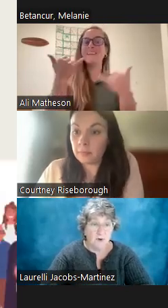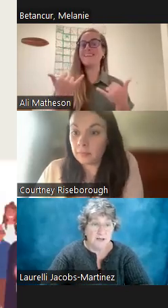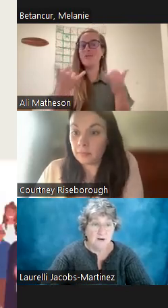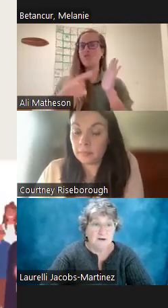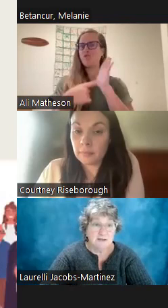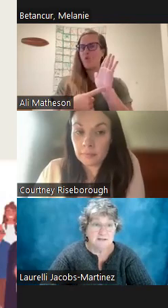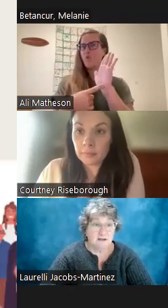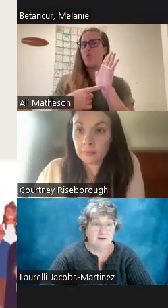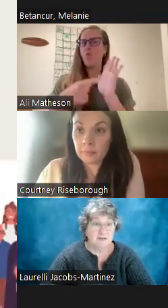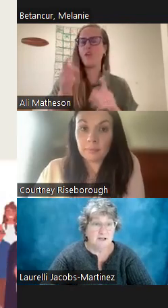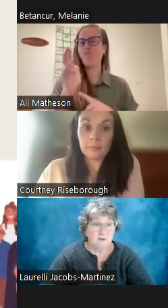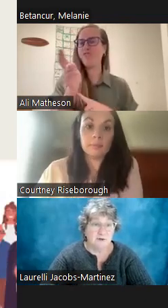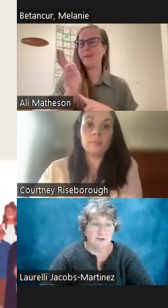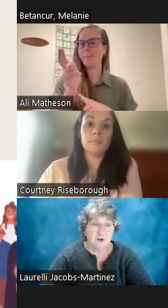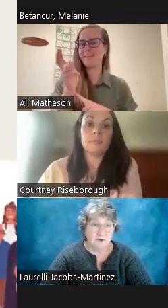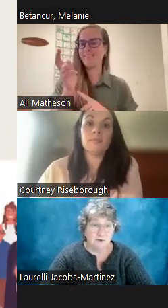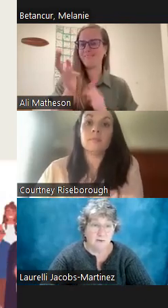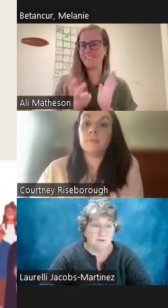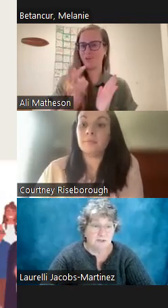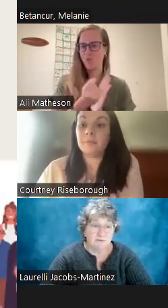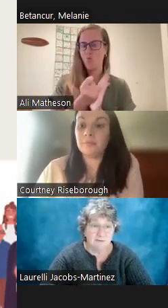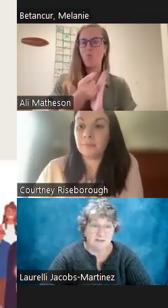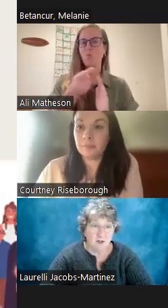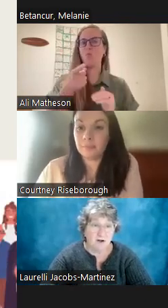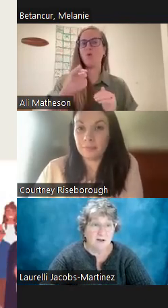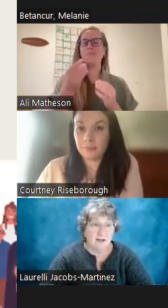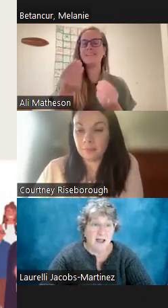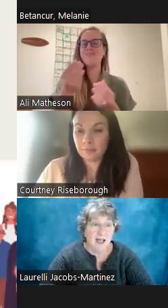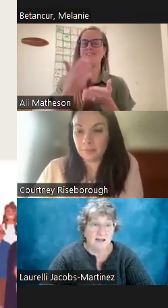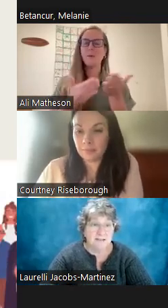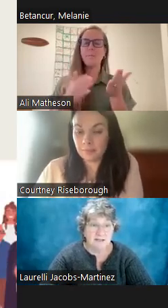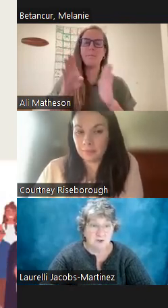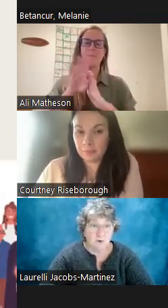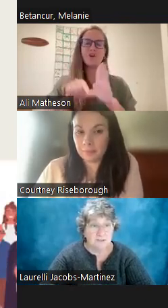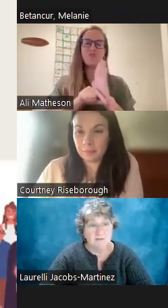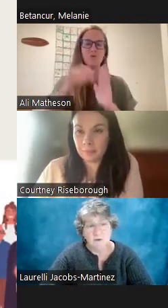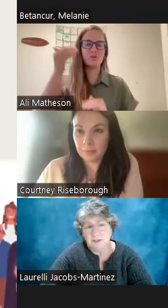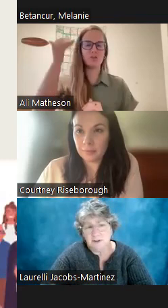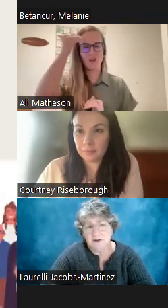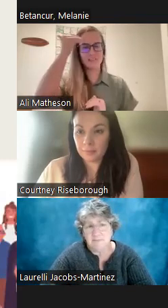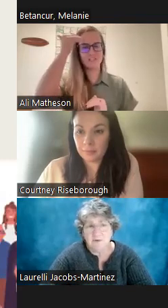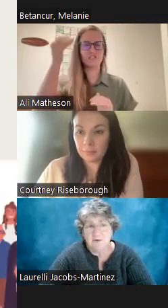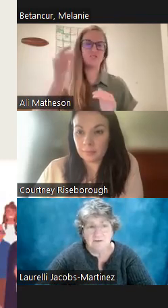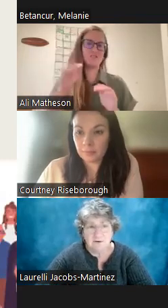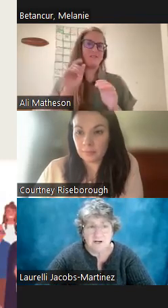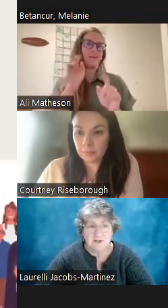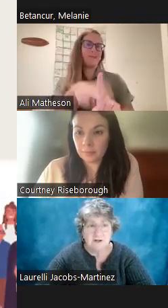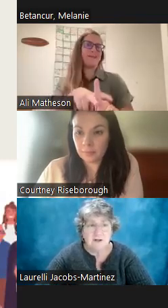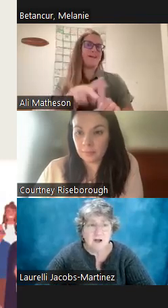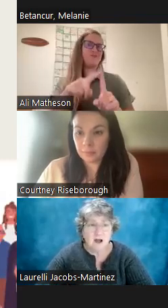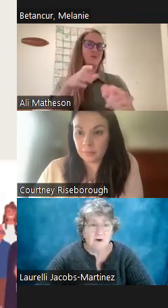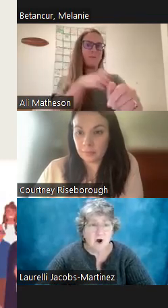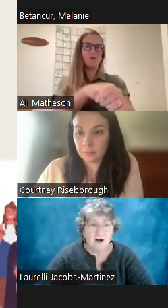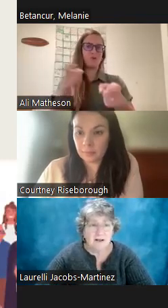So here is a video that I'm going to show you now. It's only 3 minutes long, and it's going to give you a little bit of background